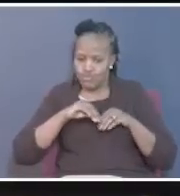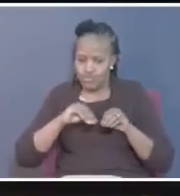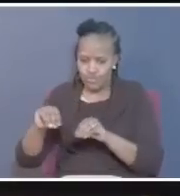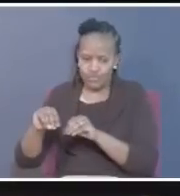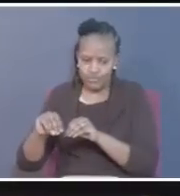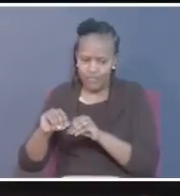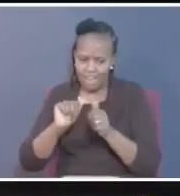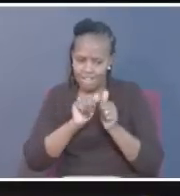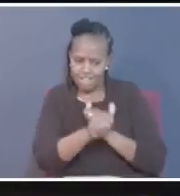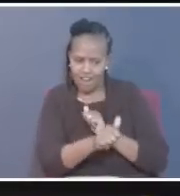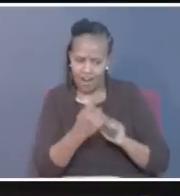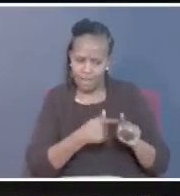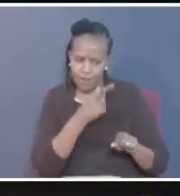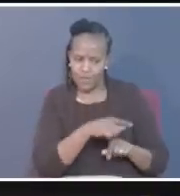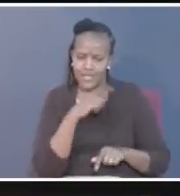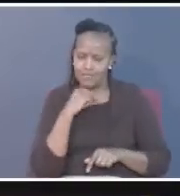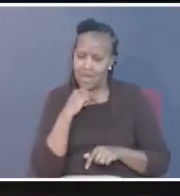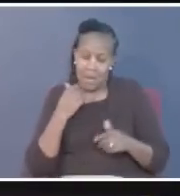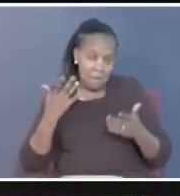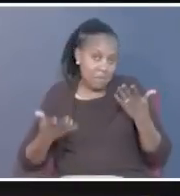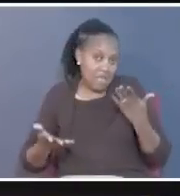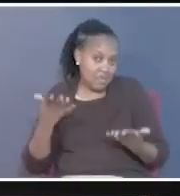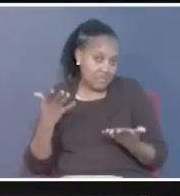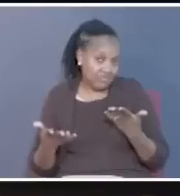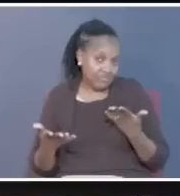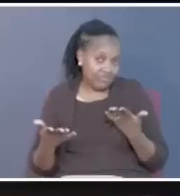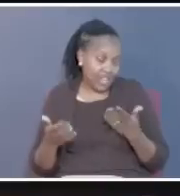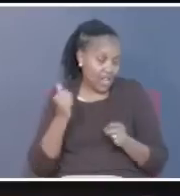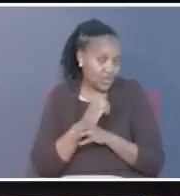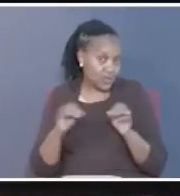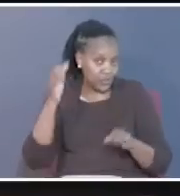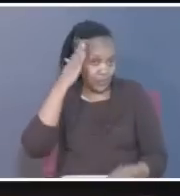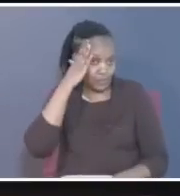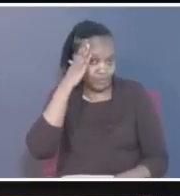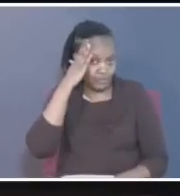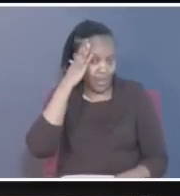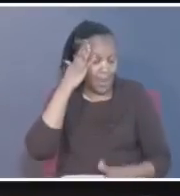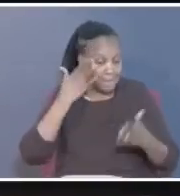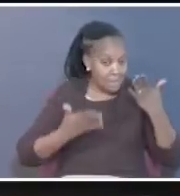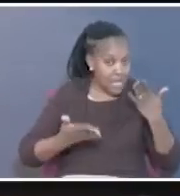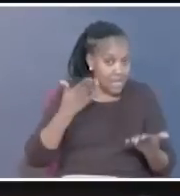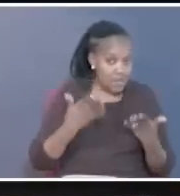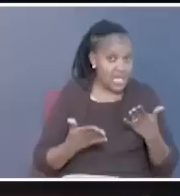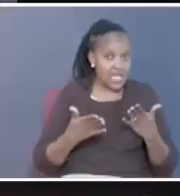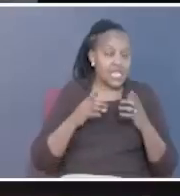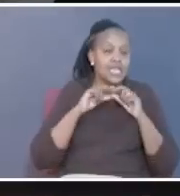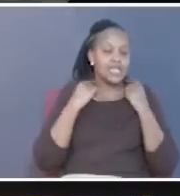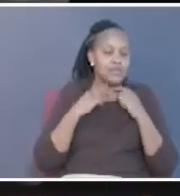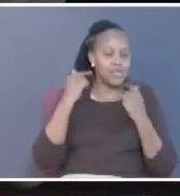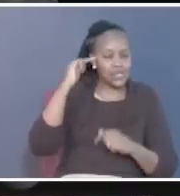as possible from that man. Maybe. We don't know. Maybe the priest